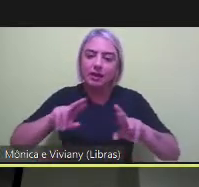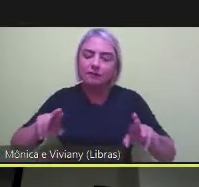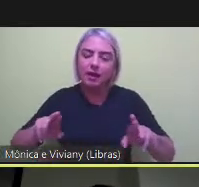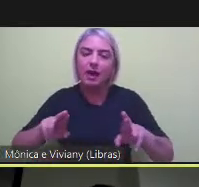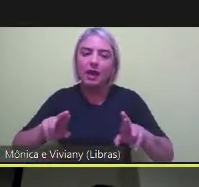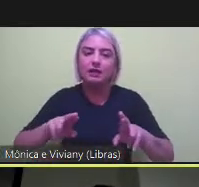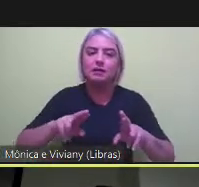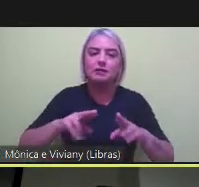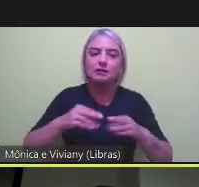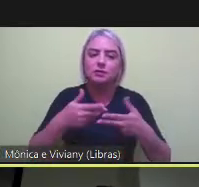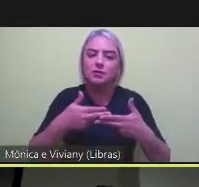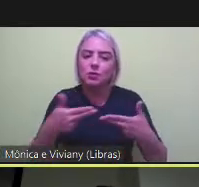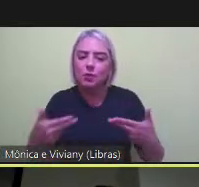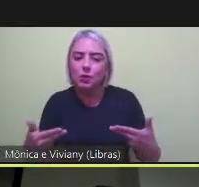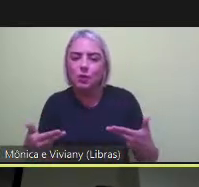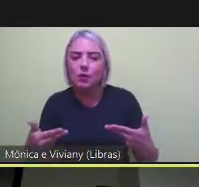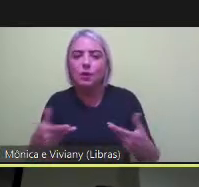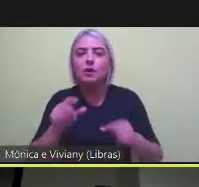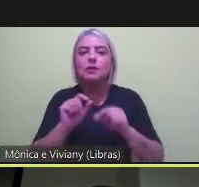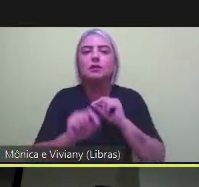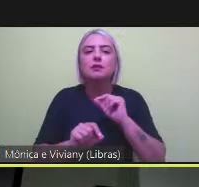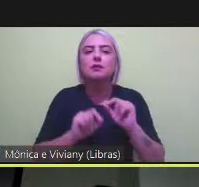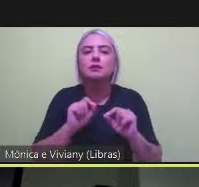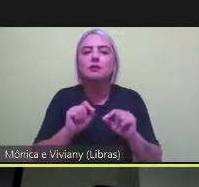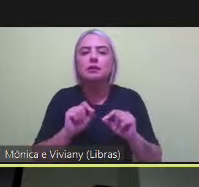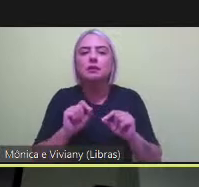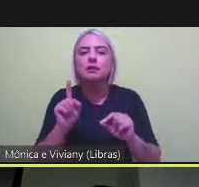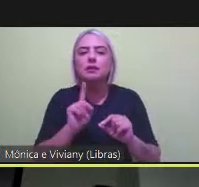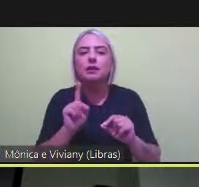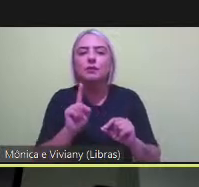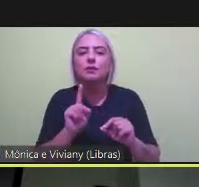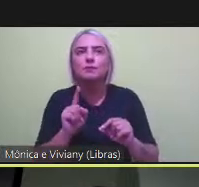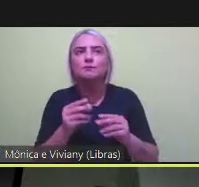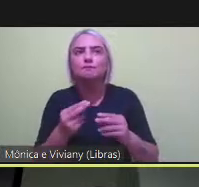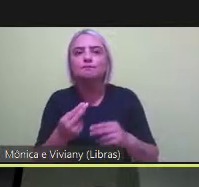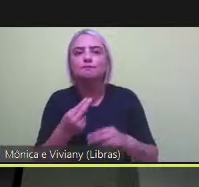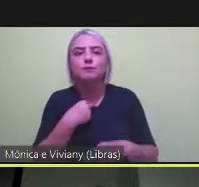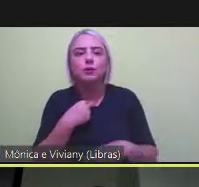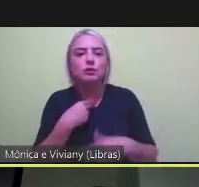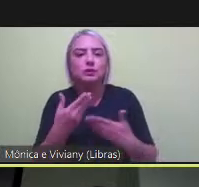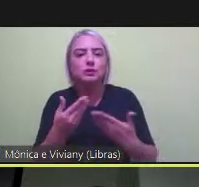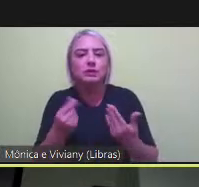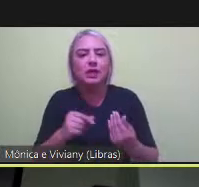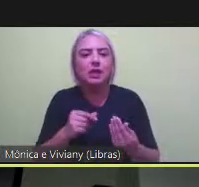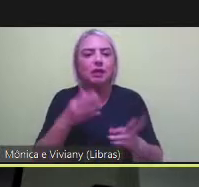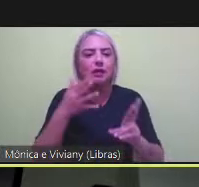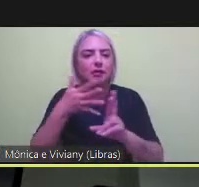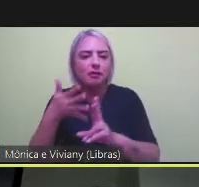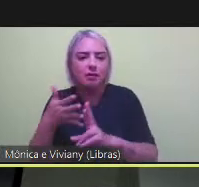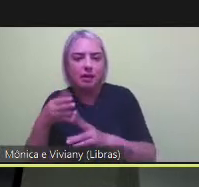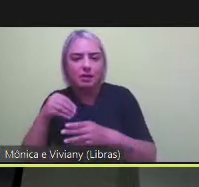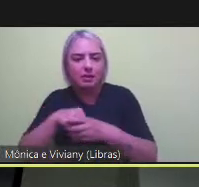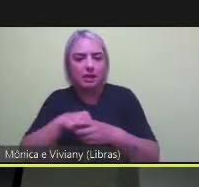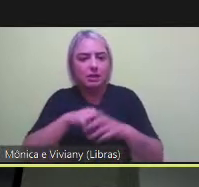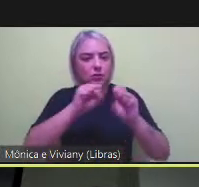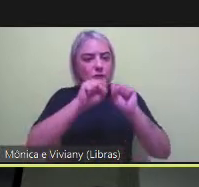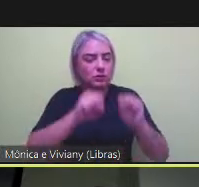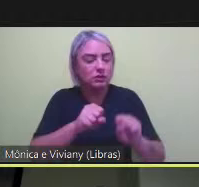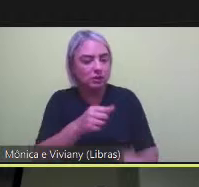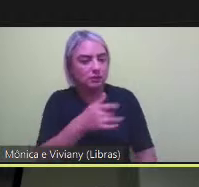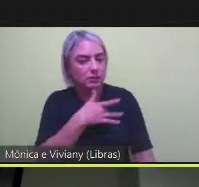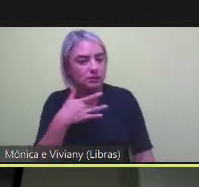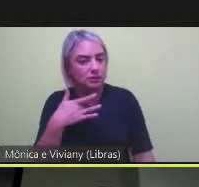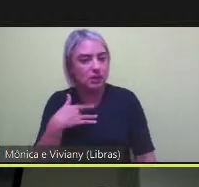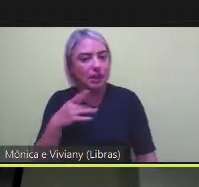considering that measures were necessary that were not necessarily geared towards the